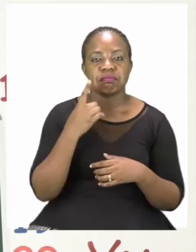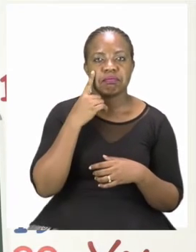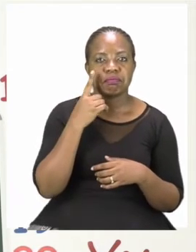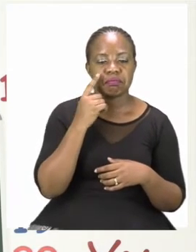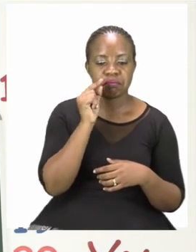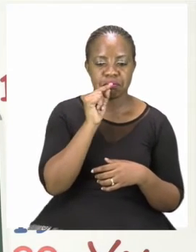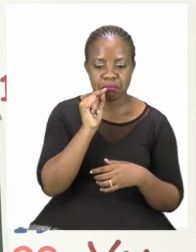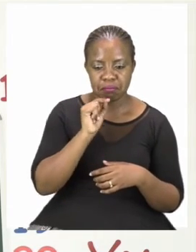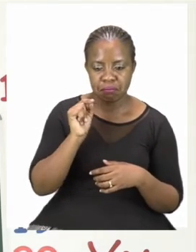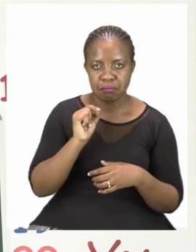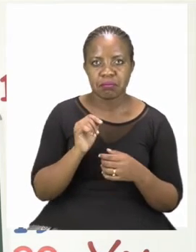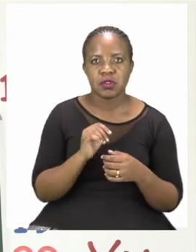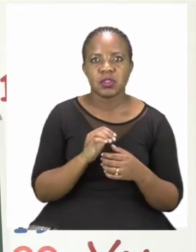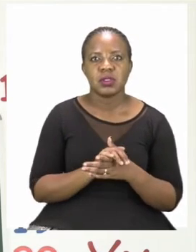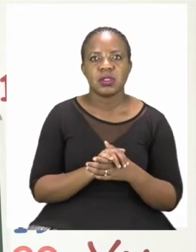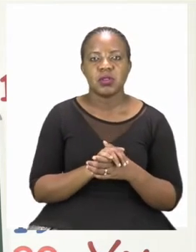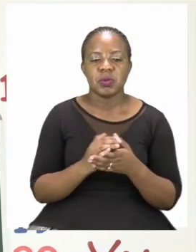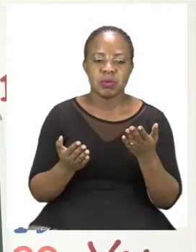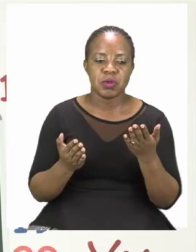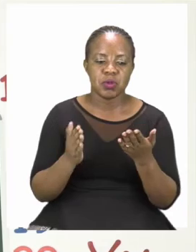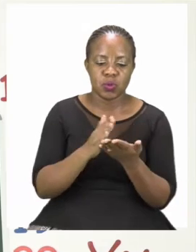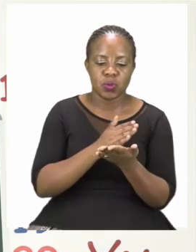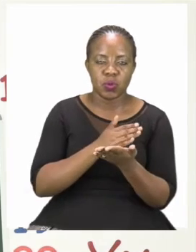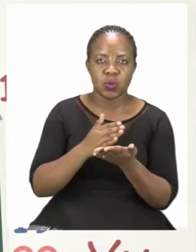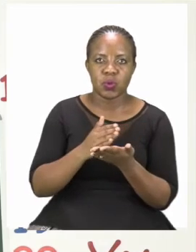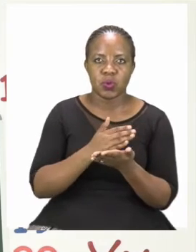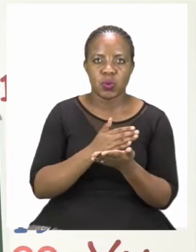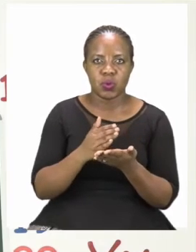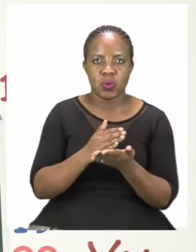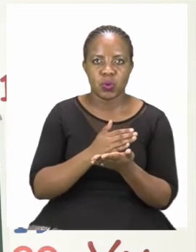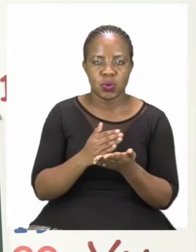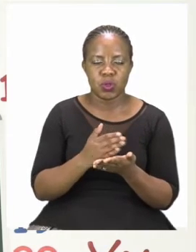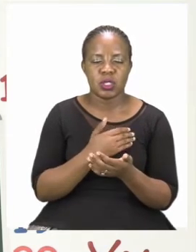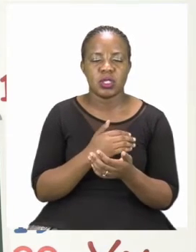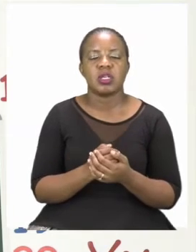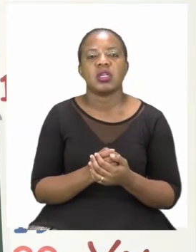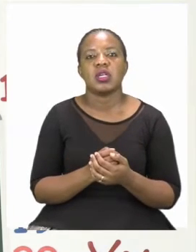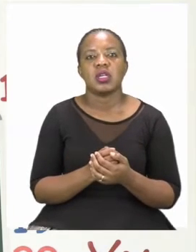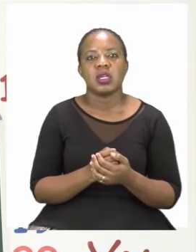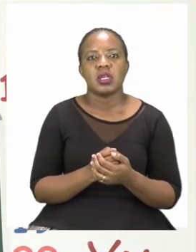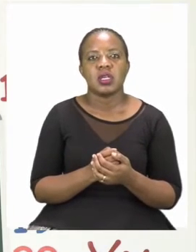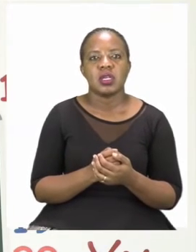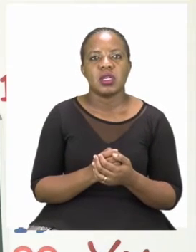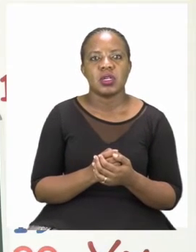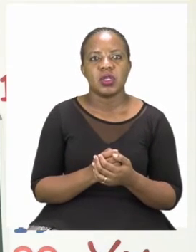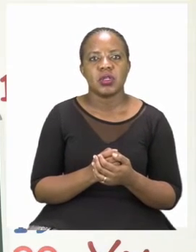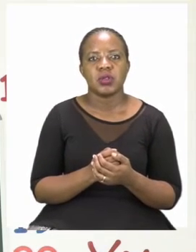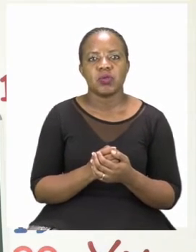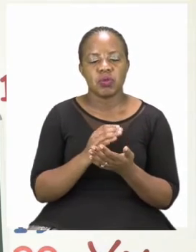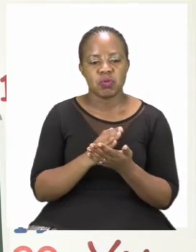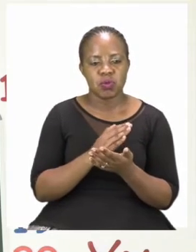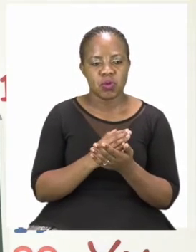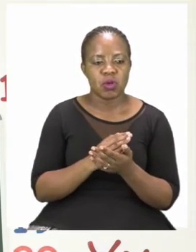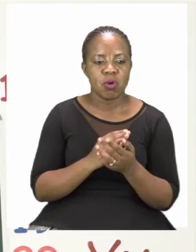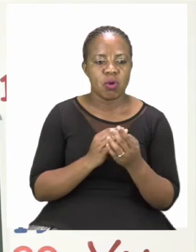your parents or you can tell your teacher, and then if it is correct, you move on to the next